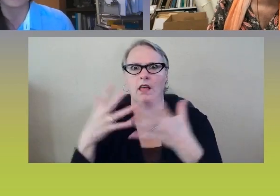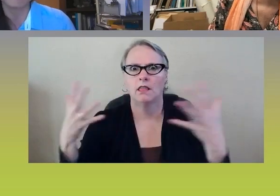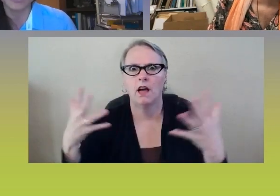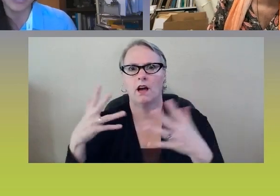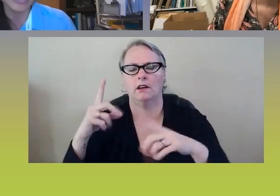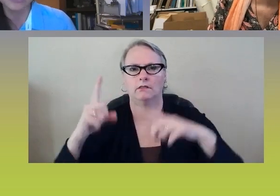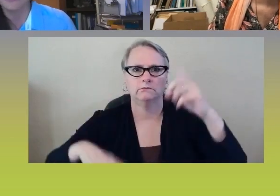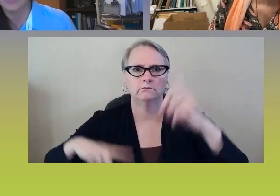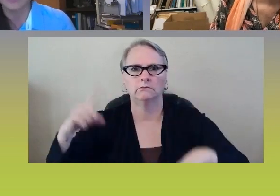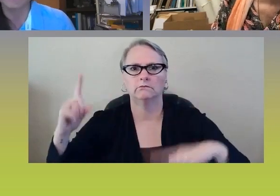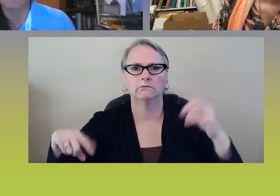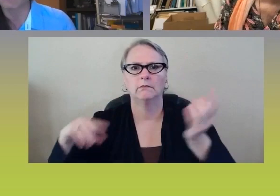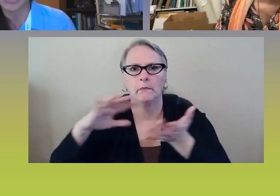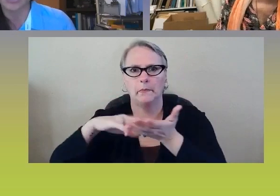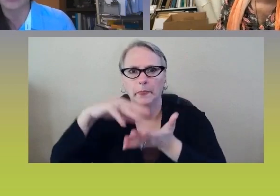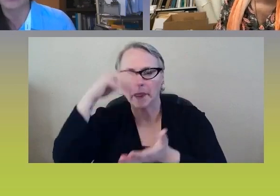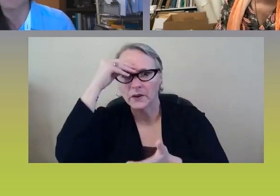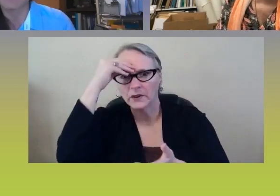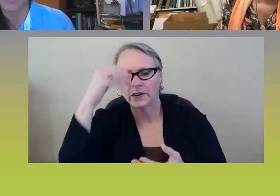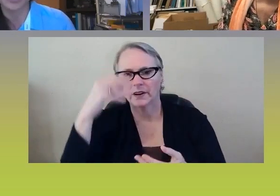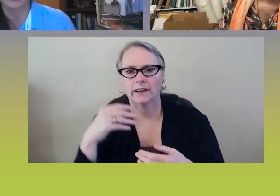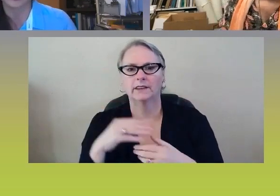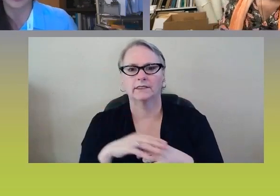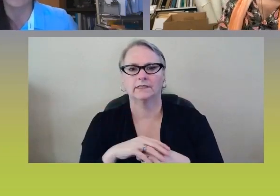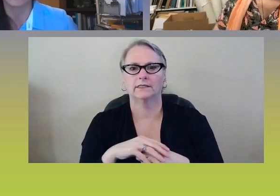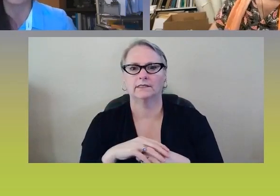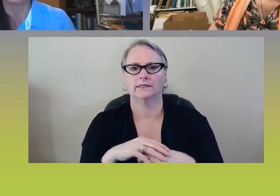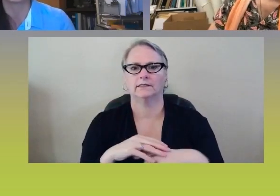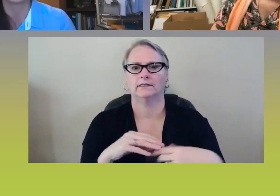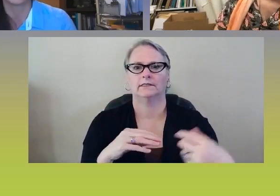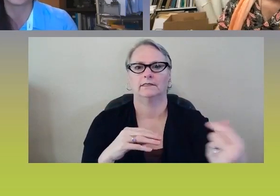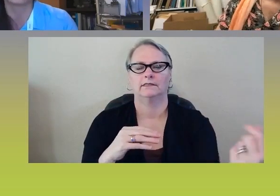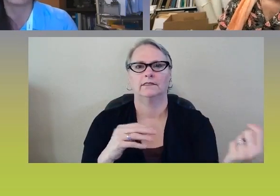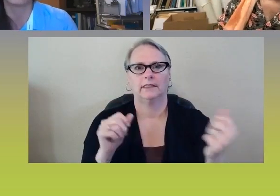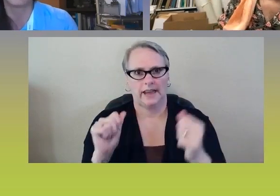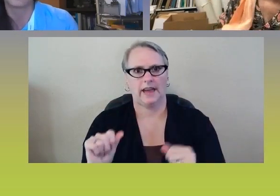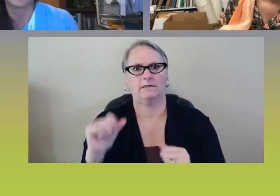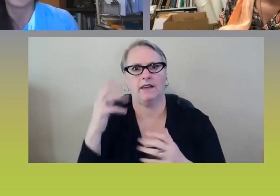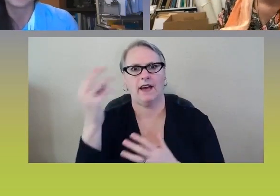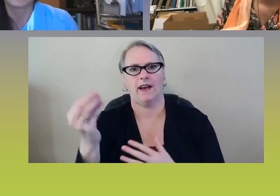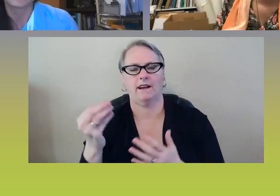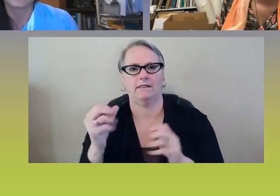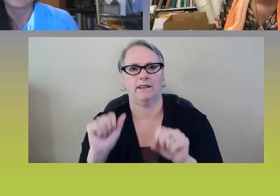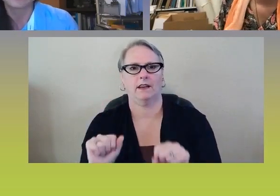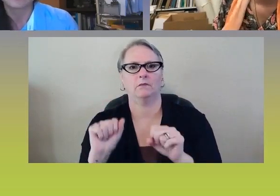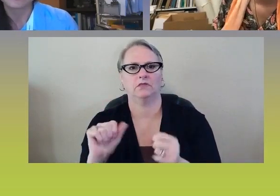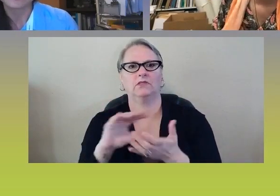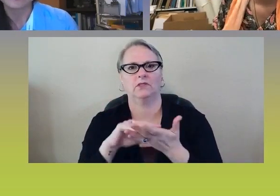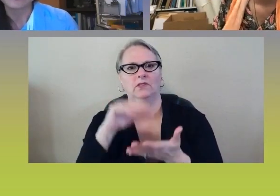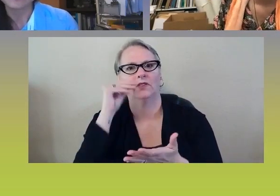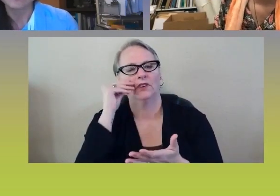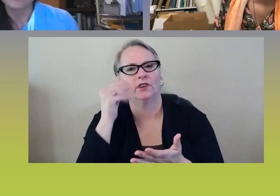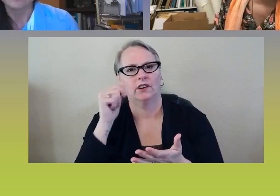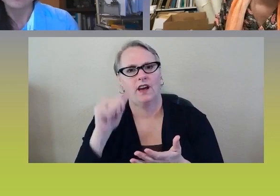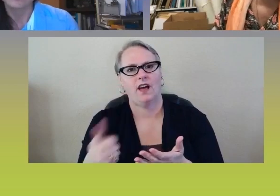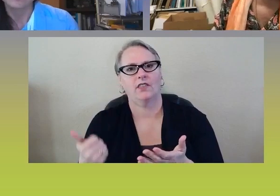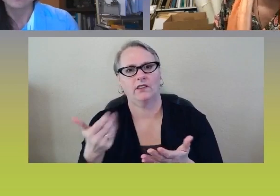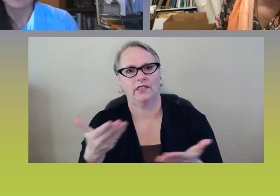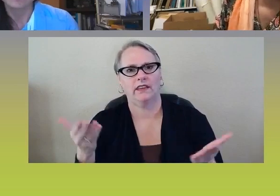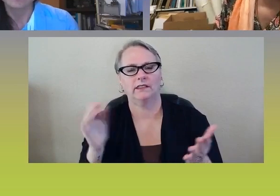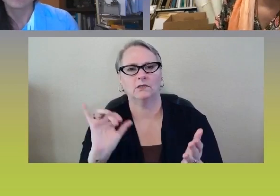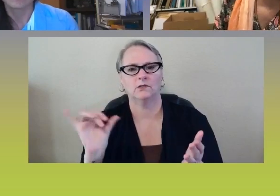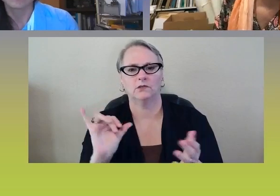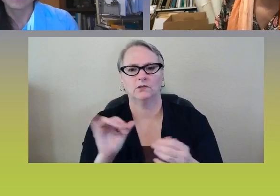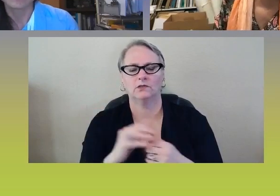also, be active and then be able to learn other stuff too. Yeah. Well, the first thing, we